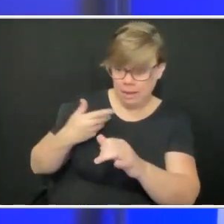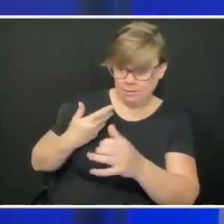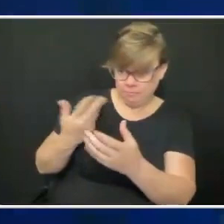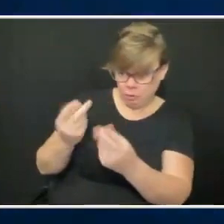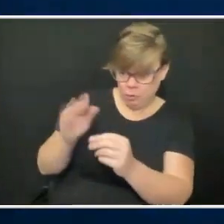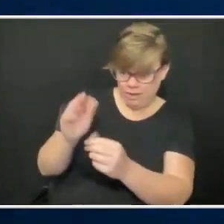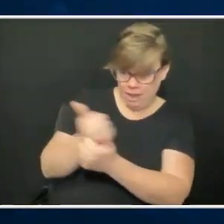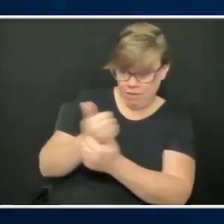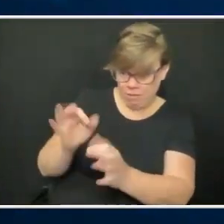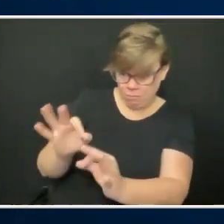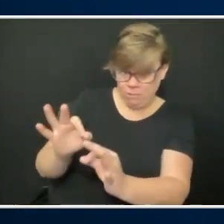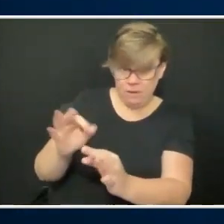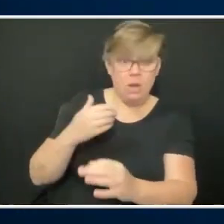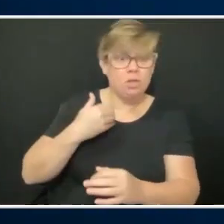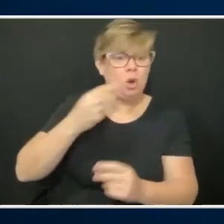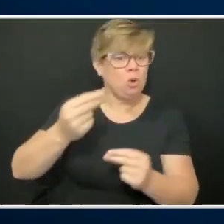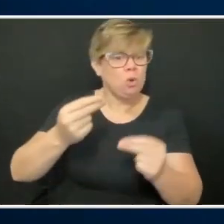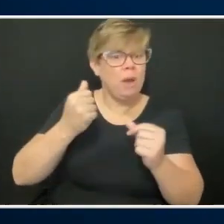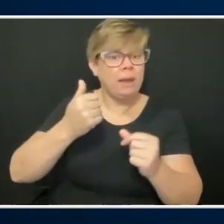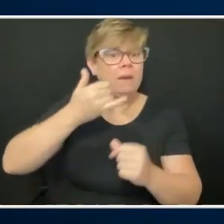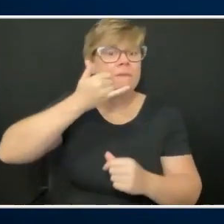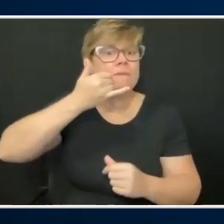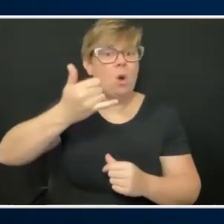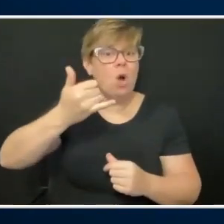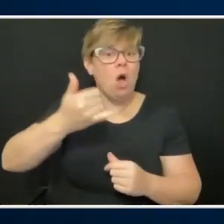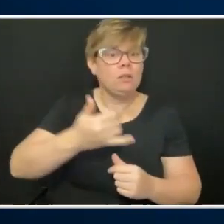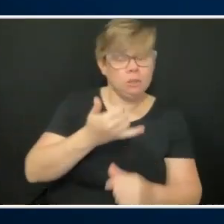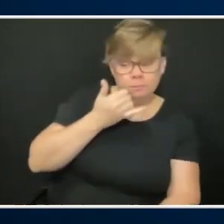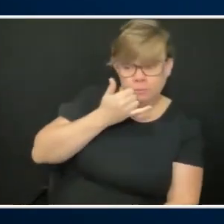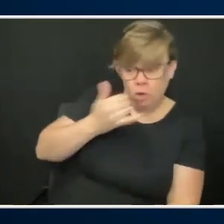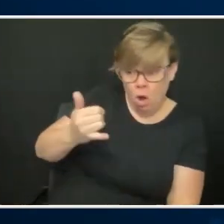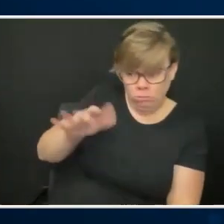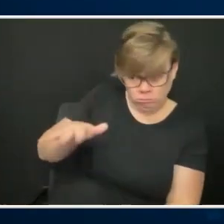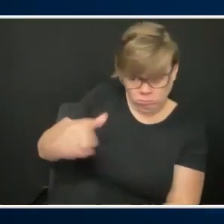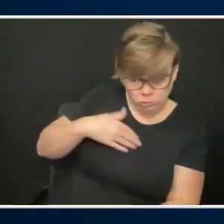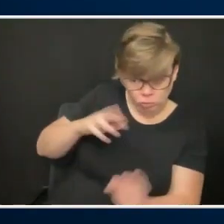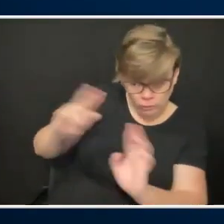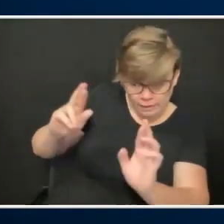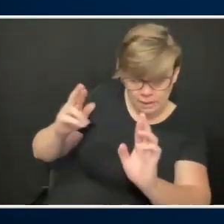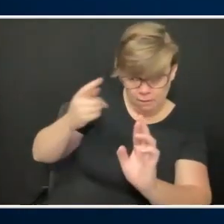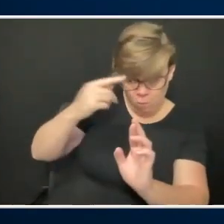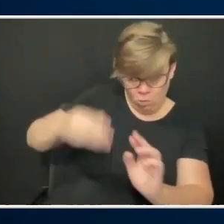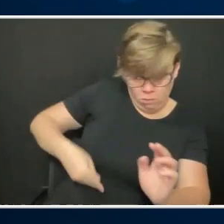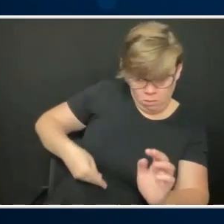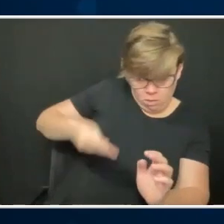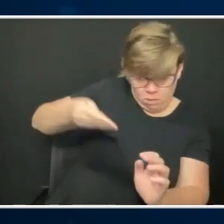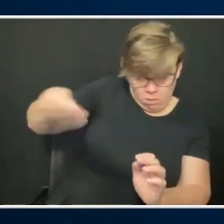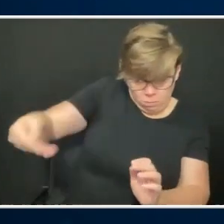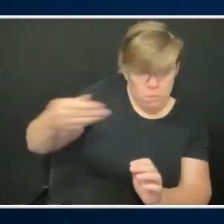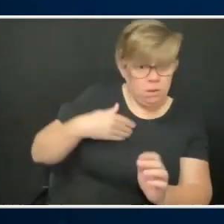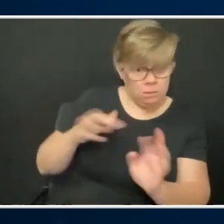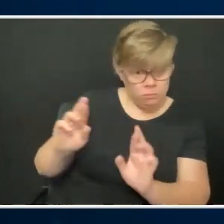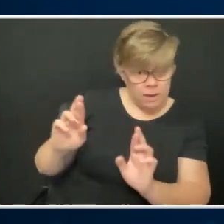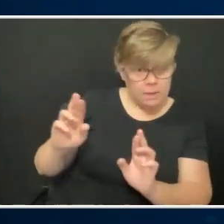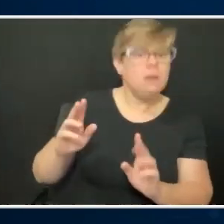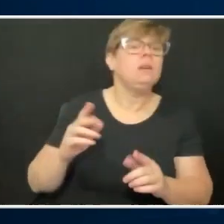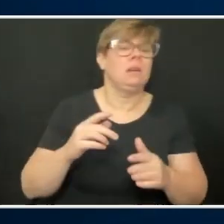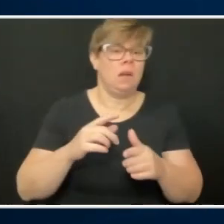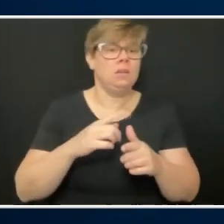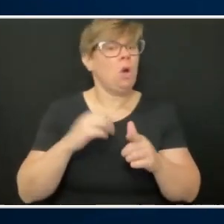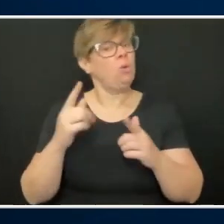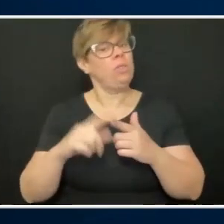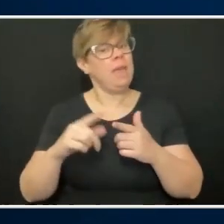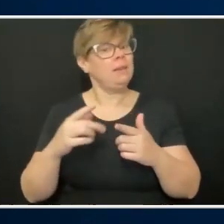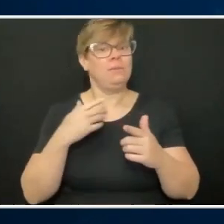quick phone call just to make sure everybody's on time and proceeding as they expected, and then we proceed. Ready